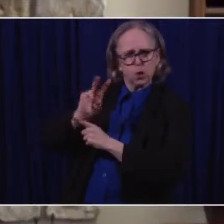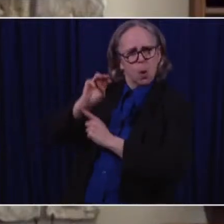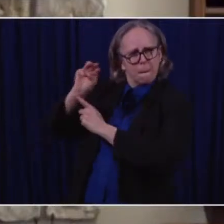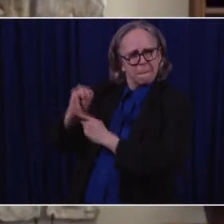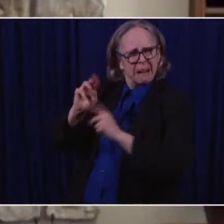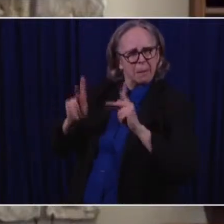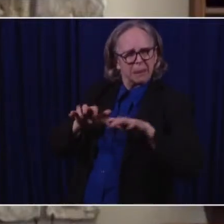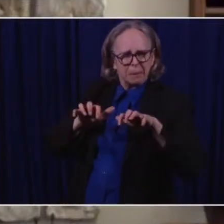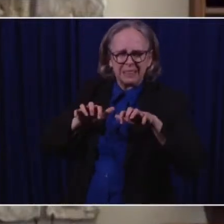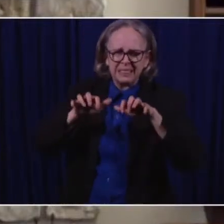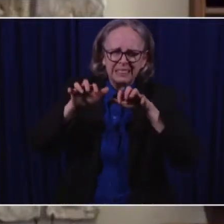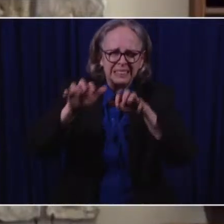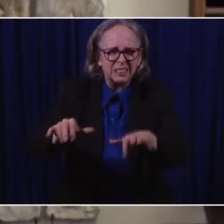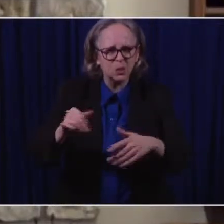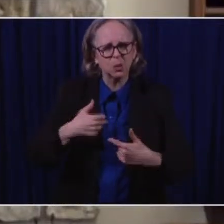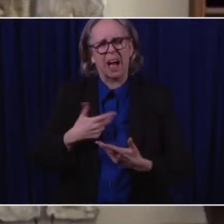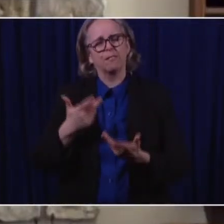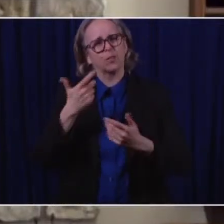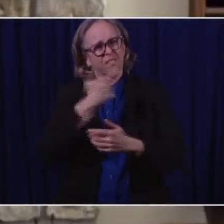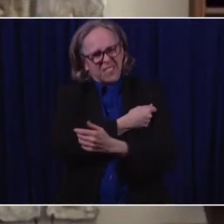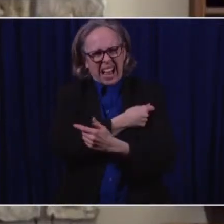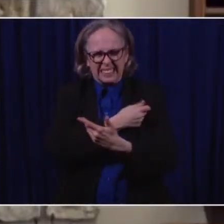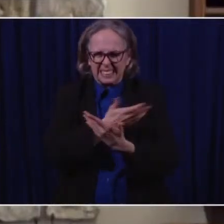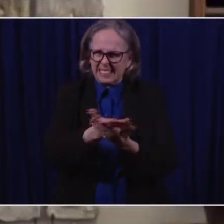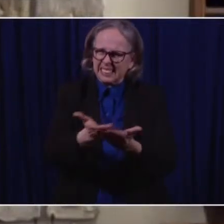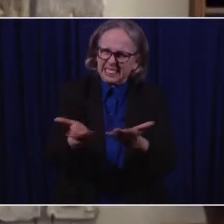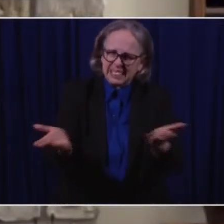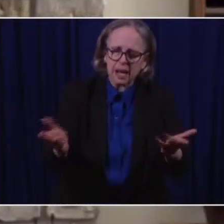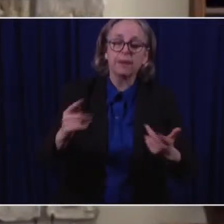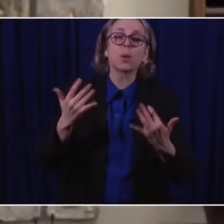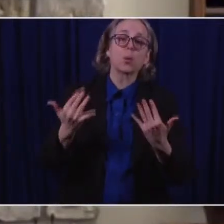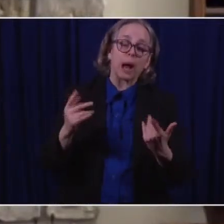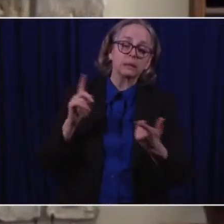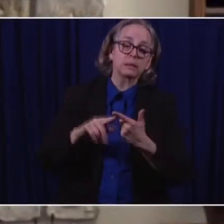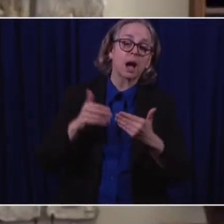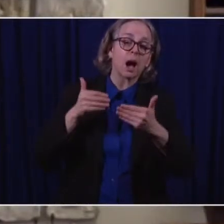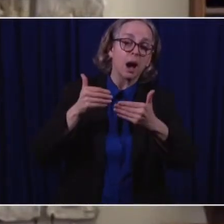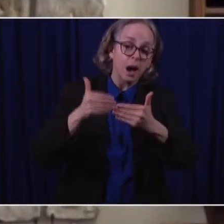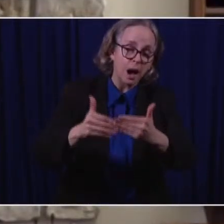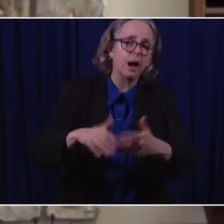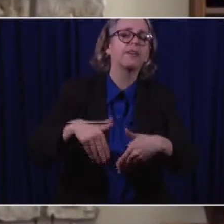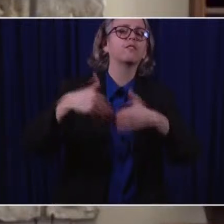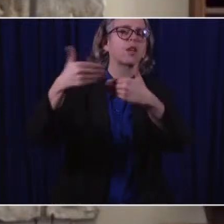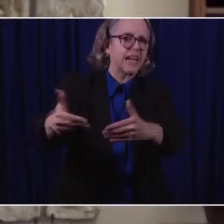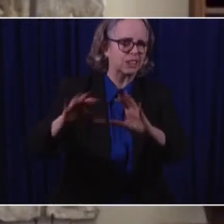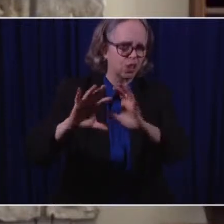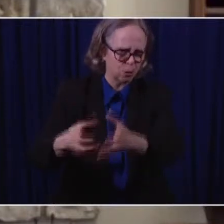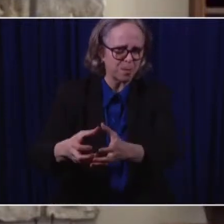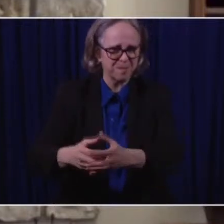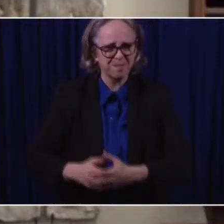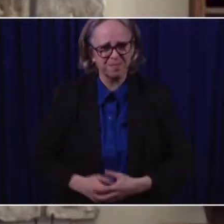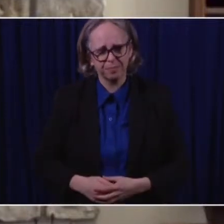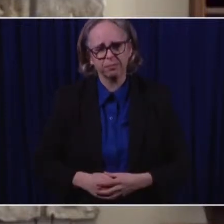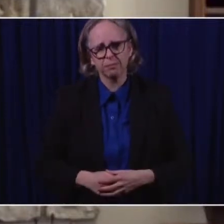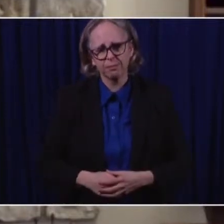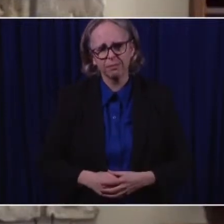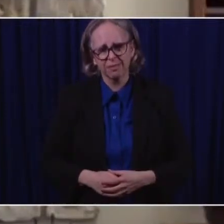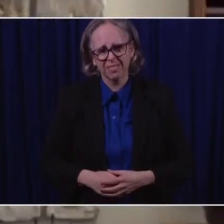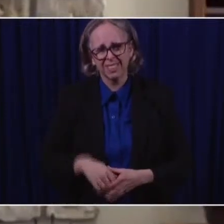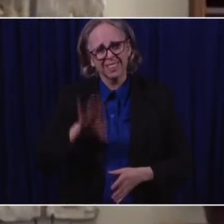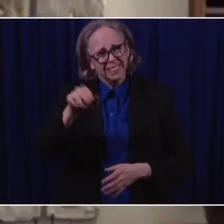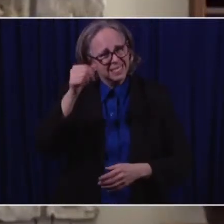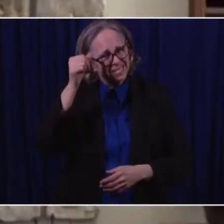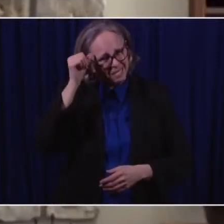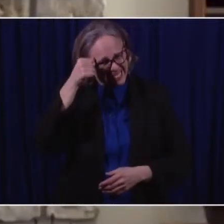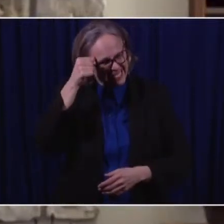years of age and older, vaccinated. And just to remind everybody, we're going by the numbers, we're going by the science, we're going